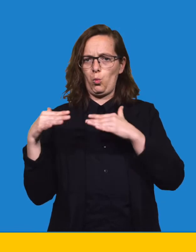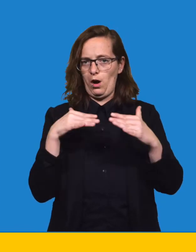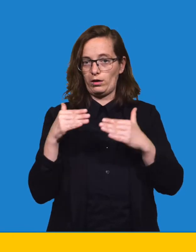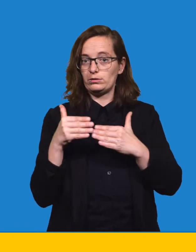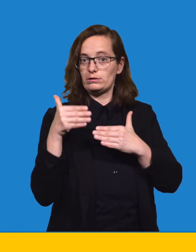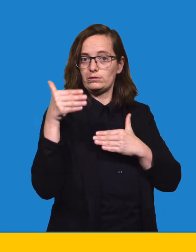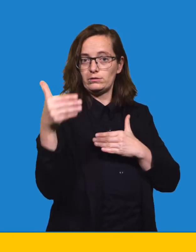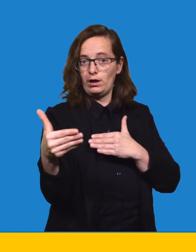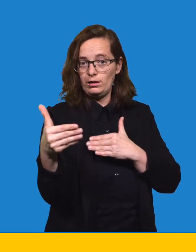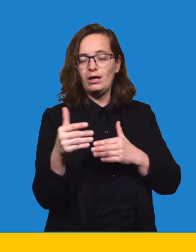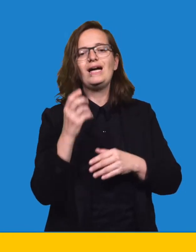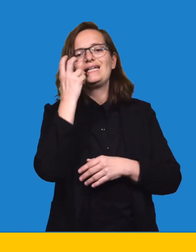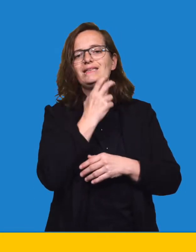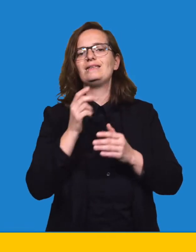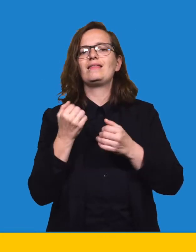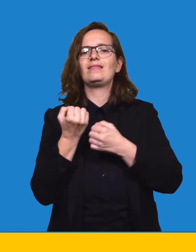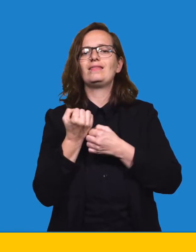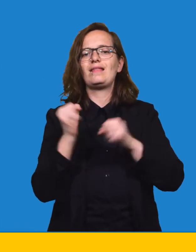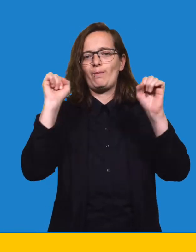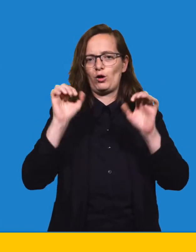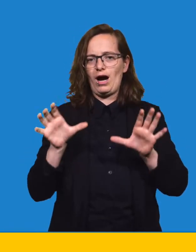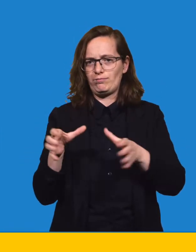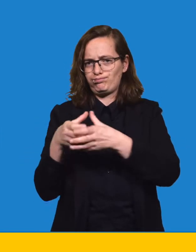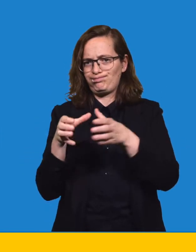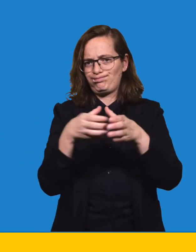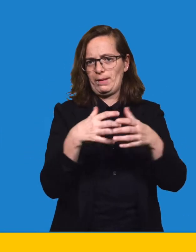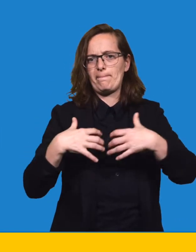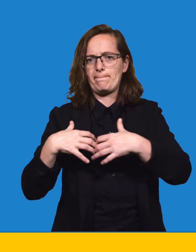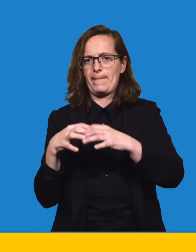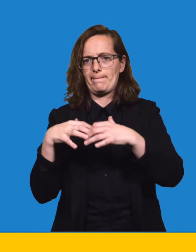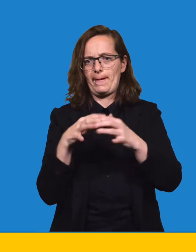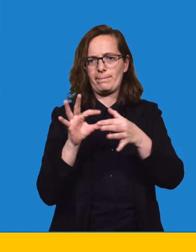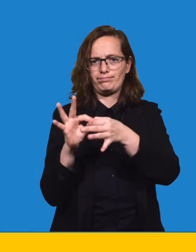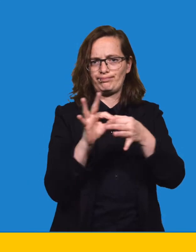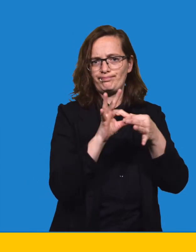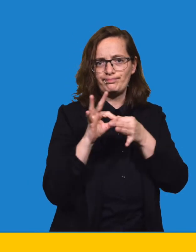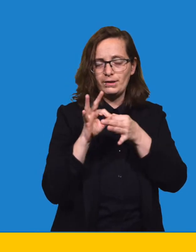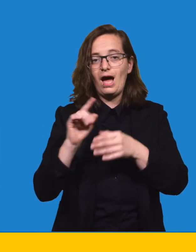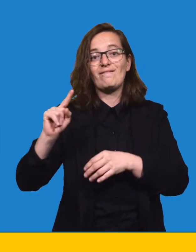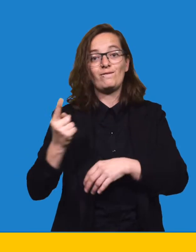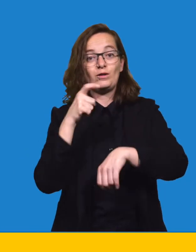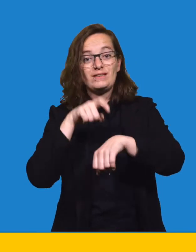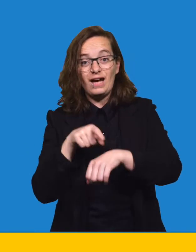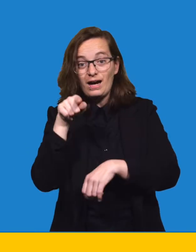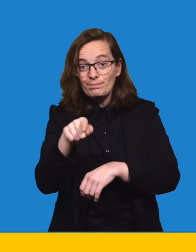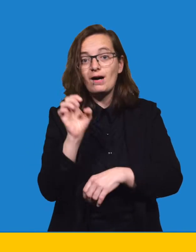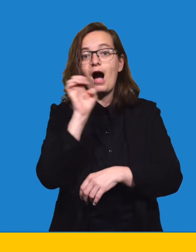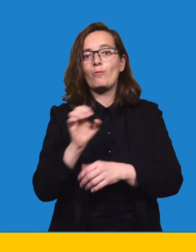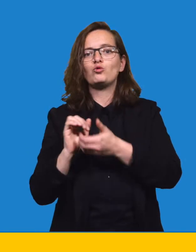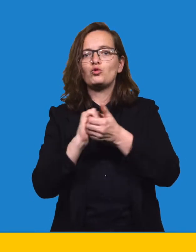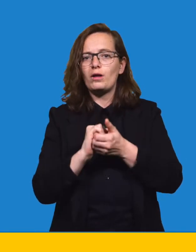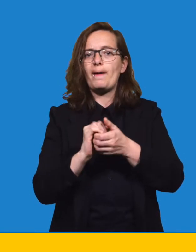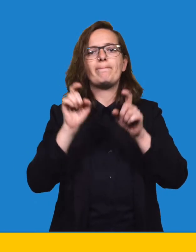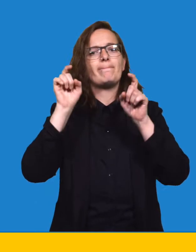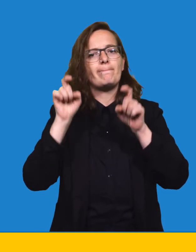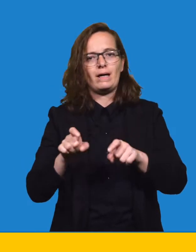political keyword. After the Napoleonic Wars, the Holy Alliance used a Christian democratic approach to bring together allies. It was